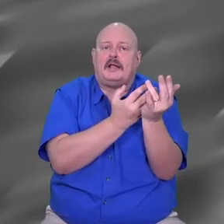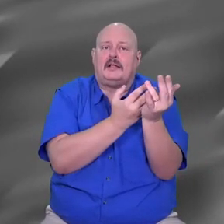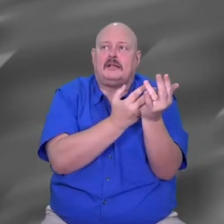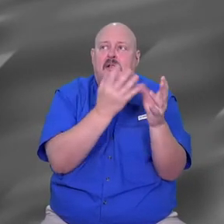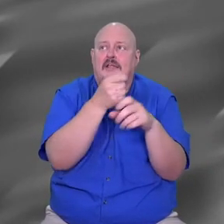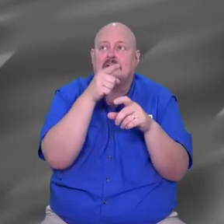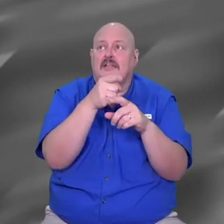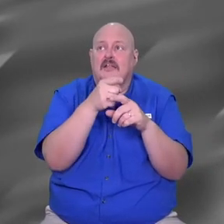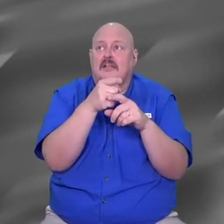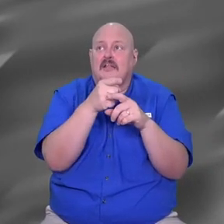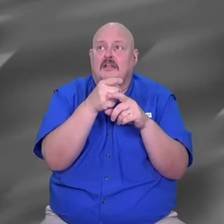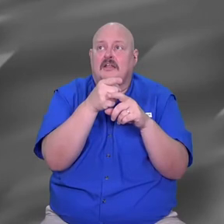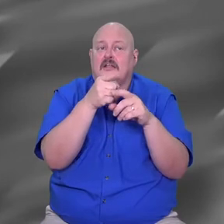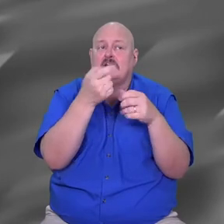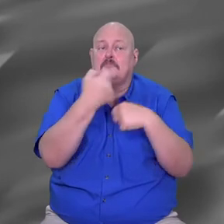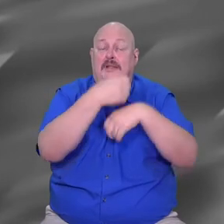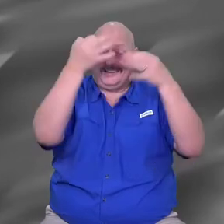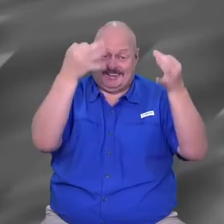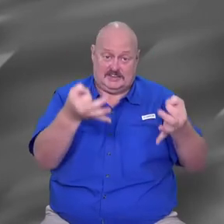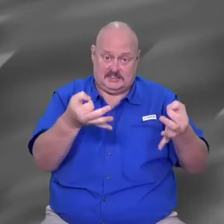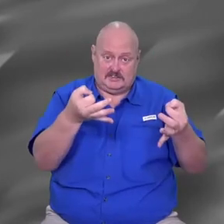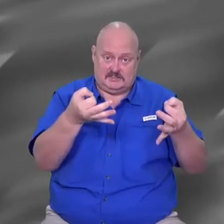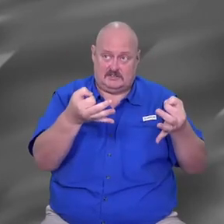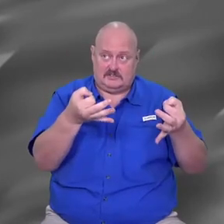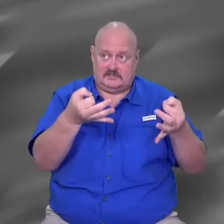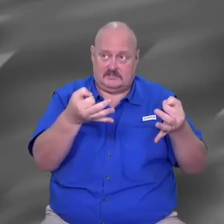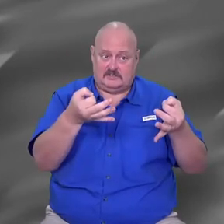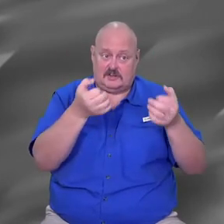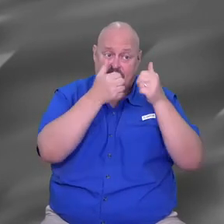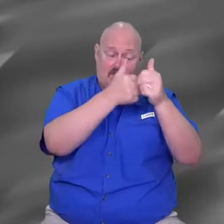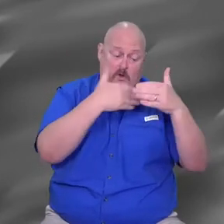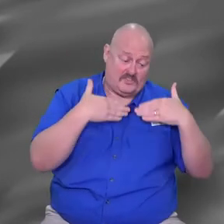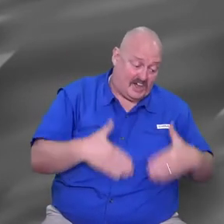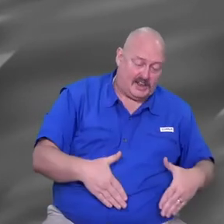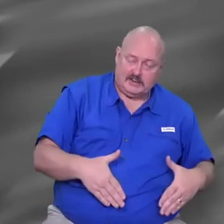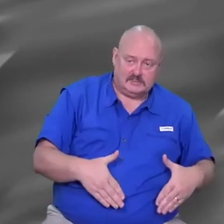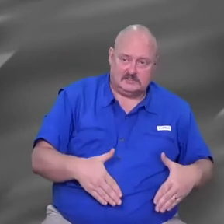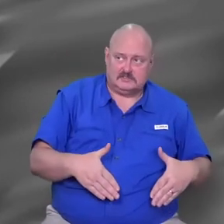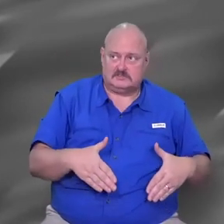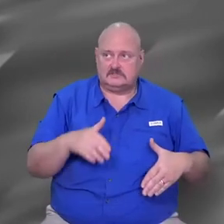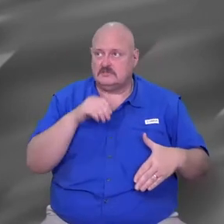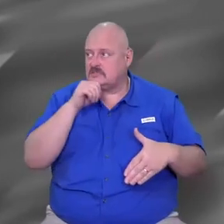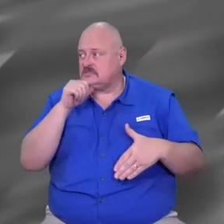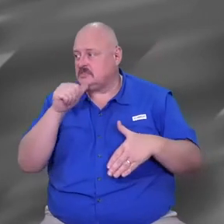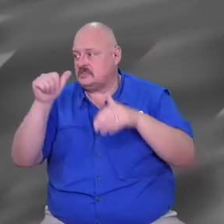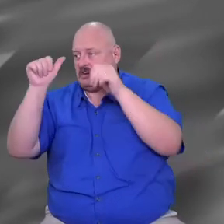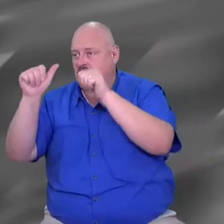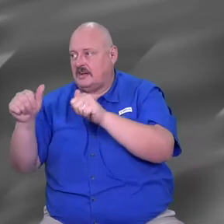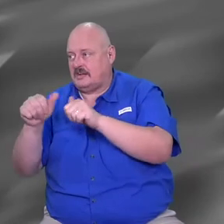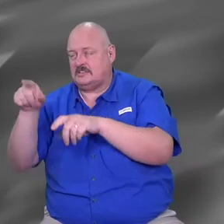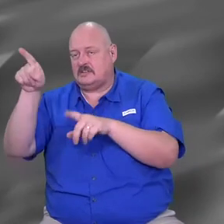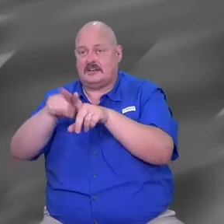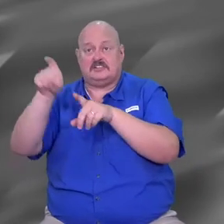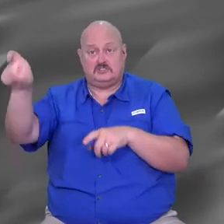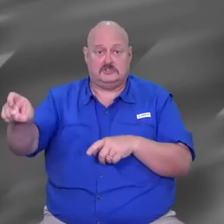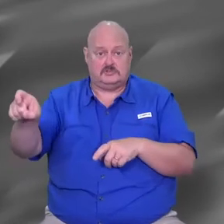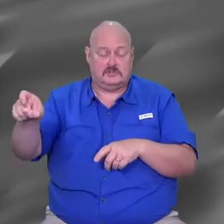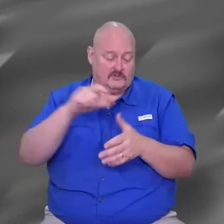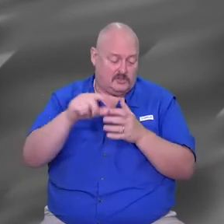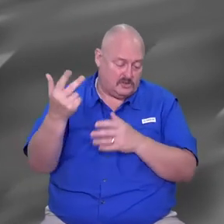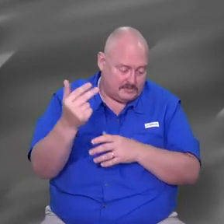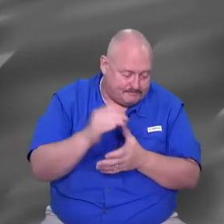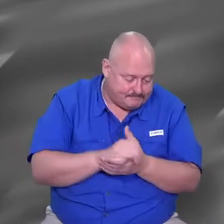them to render that decision of following the flesh versus being as they should. Verse